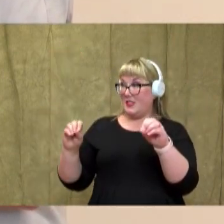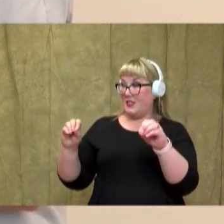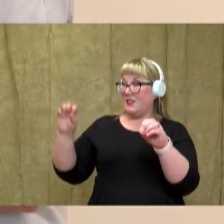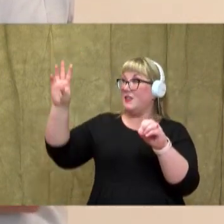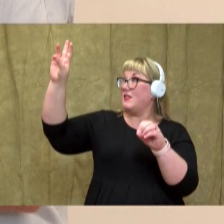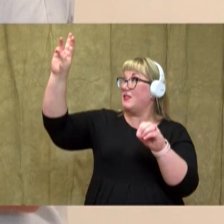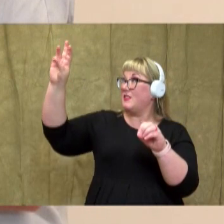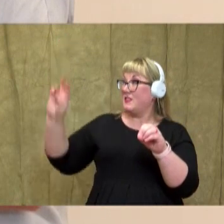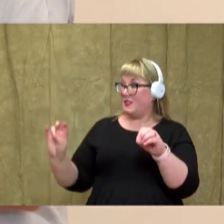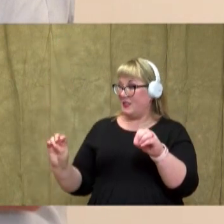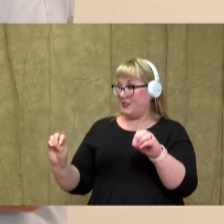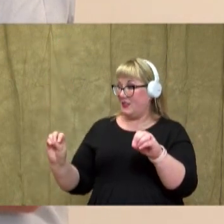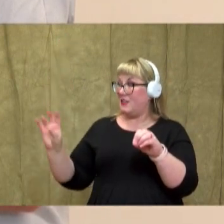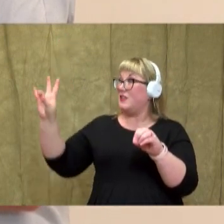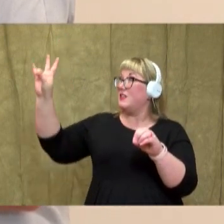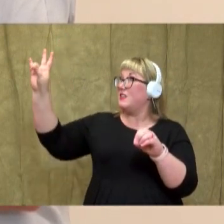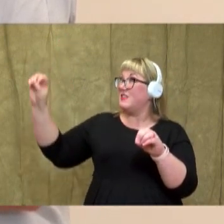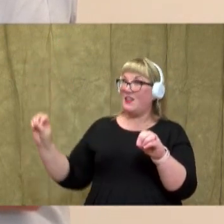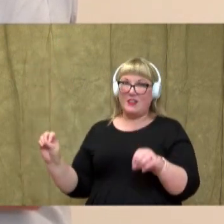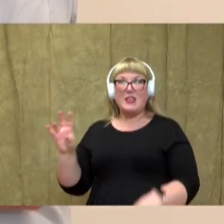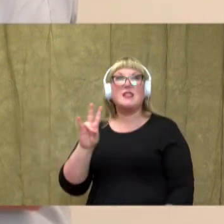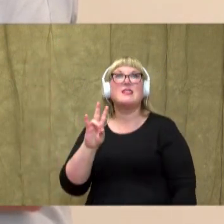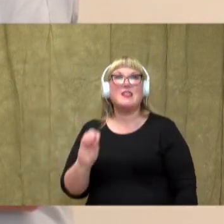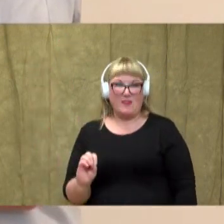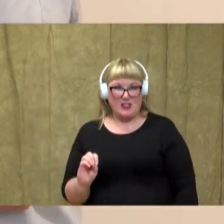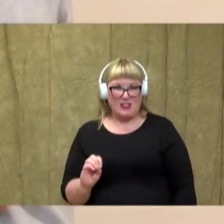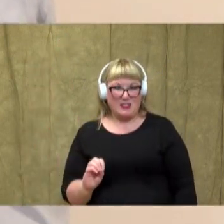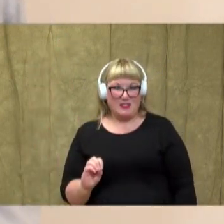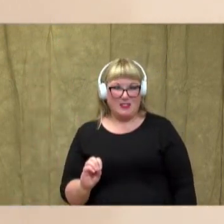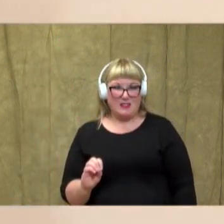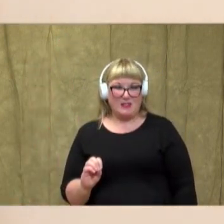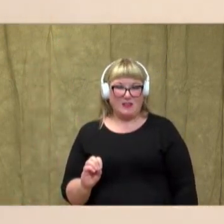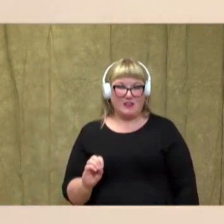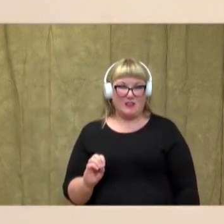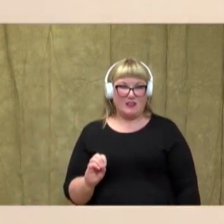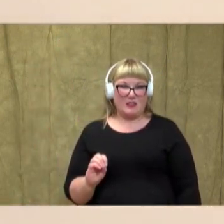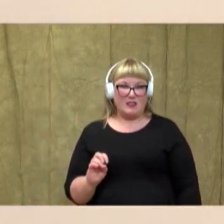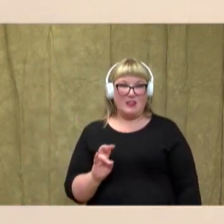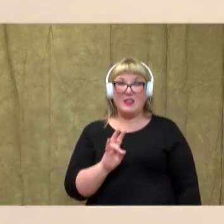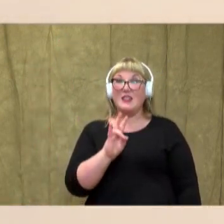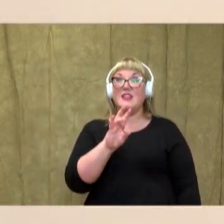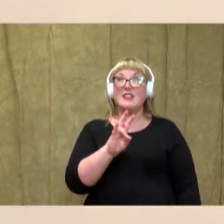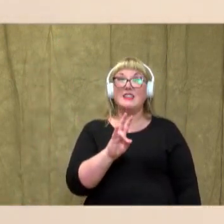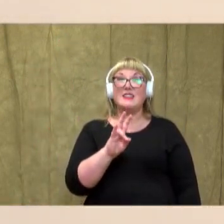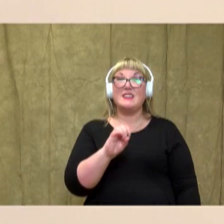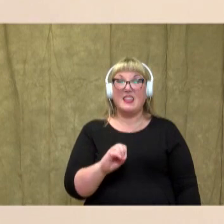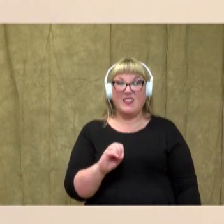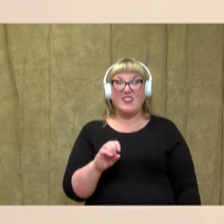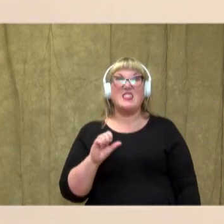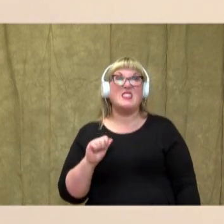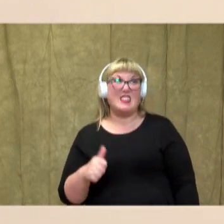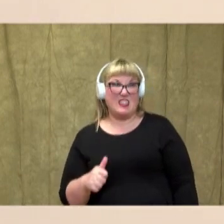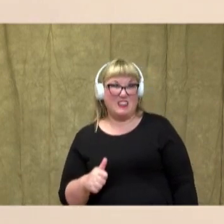50, 60, 70. So we have 70 tens,